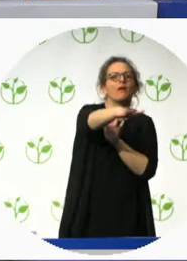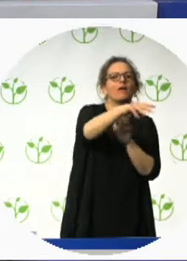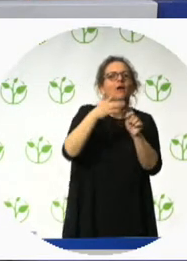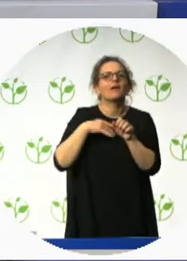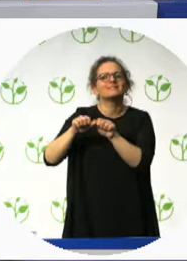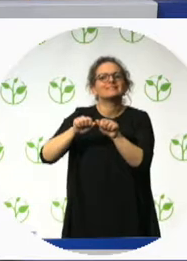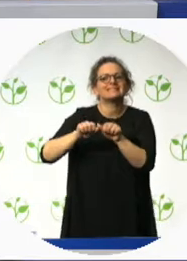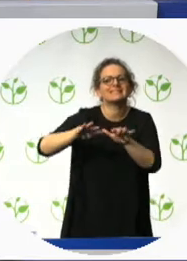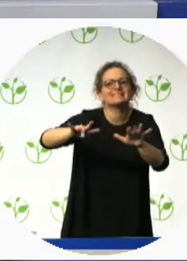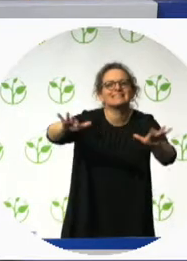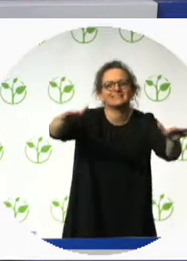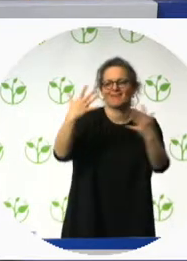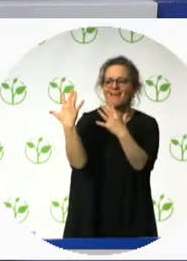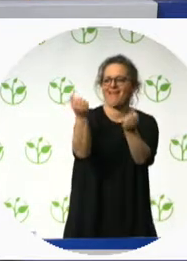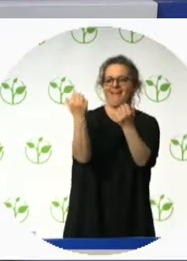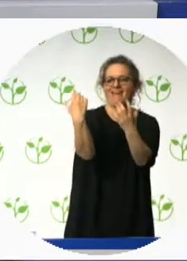to translate